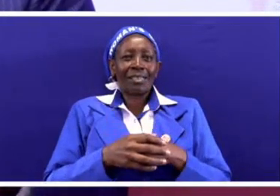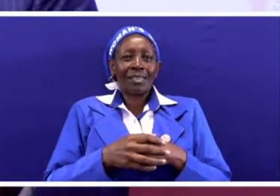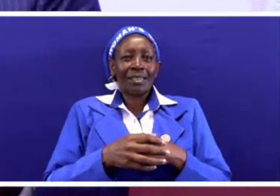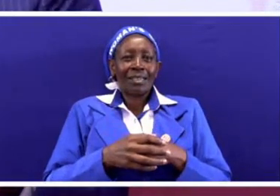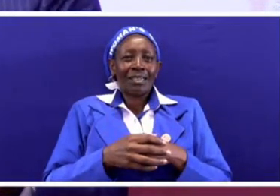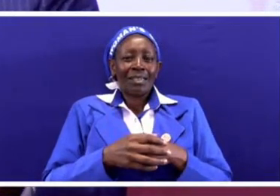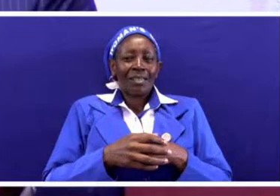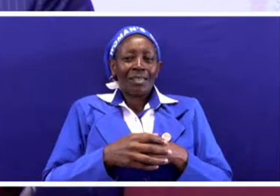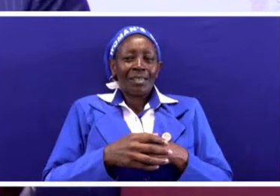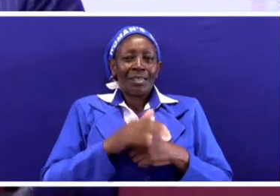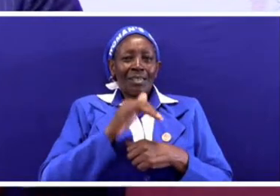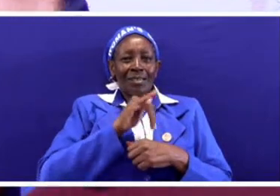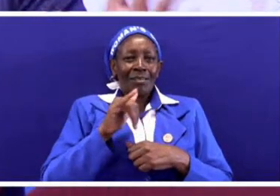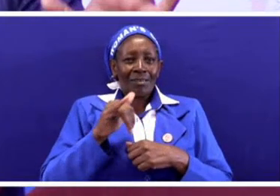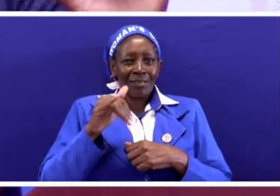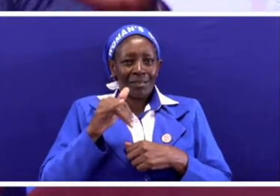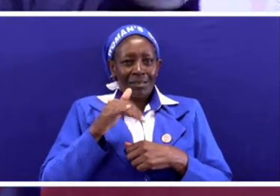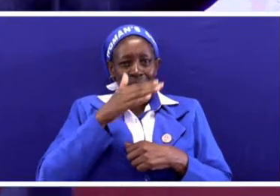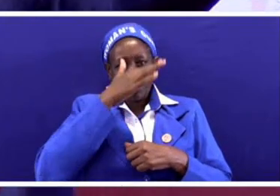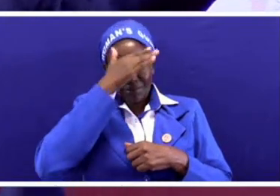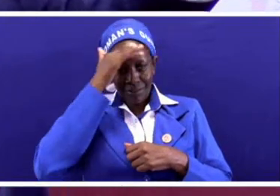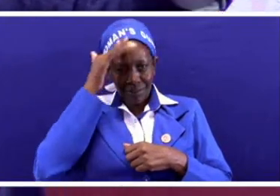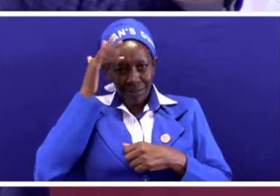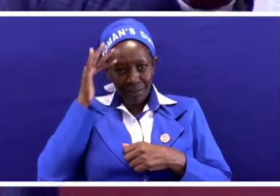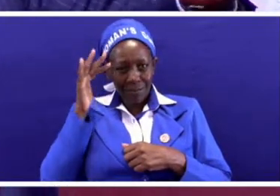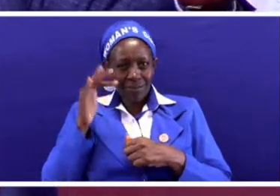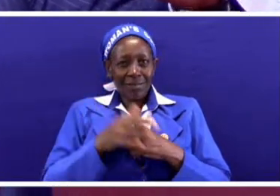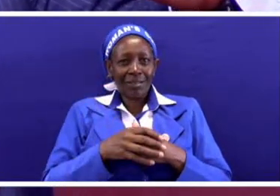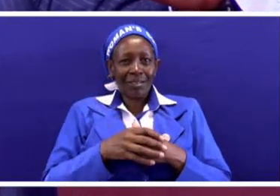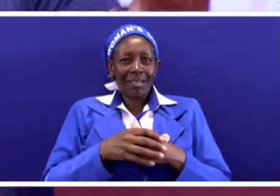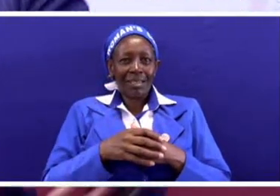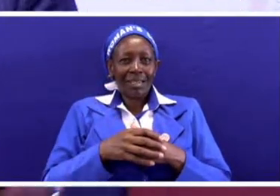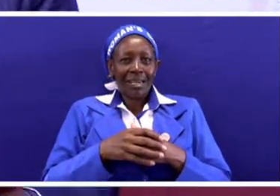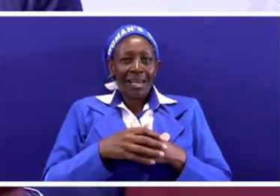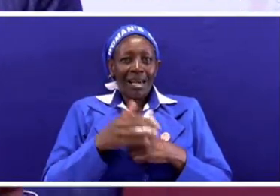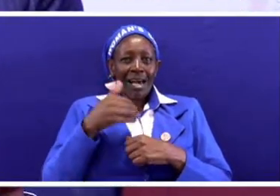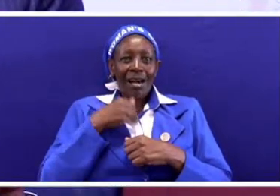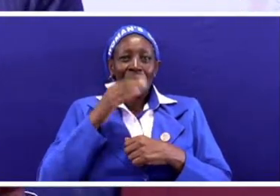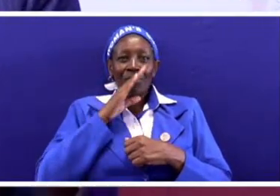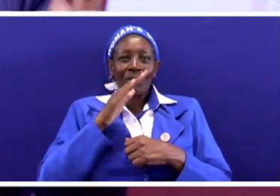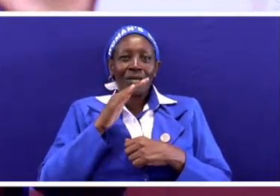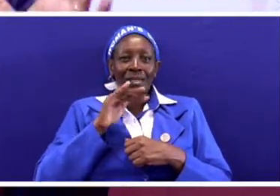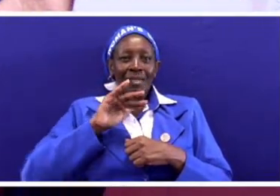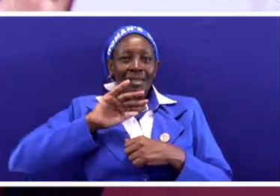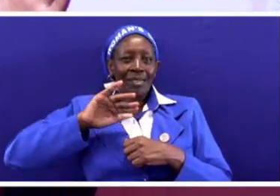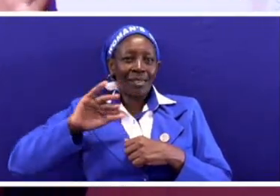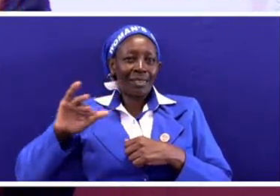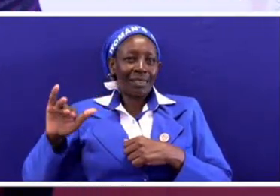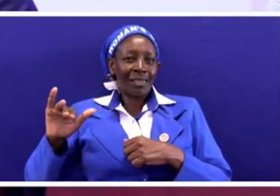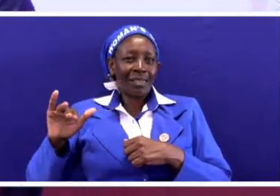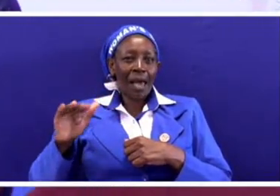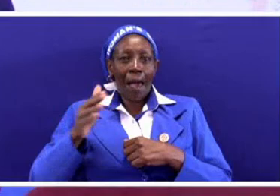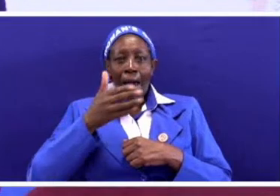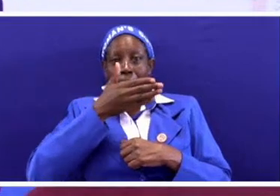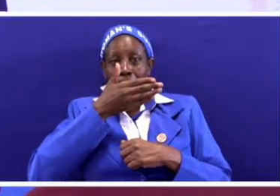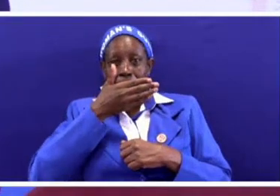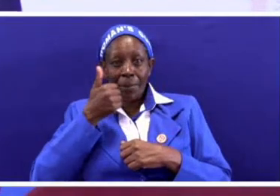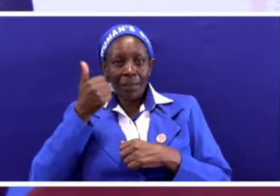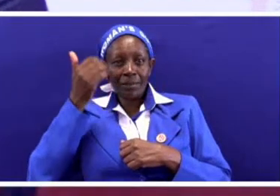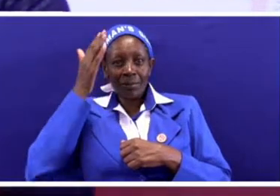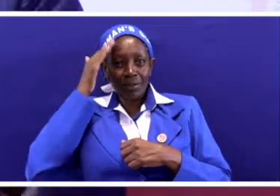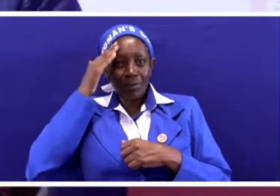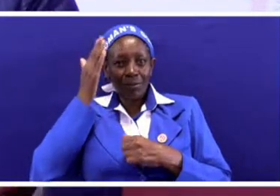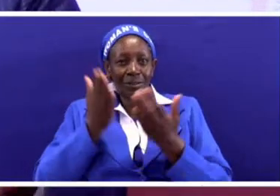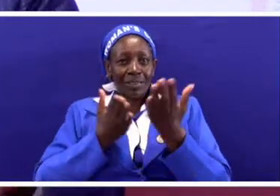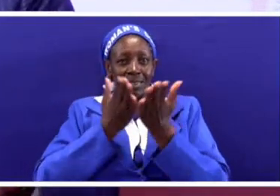theological education, for a long time the theology has been detached from the church. And the best of theology will always be in service